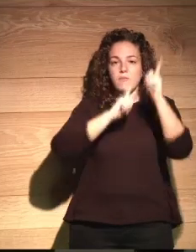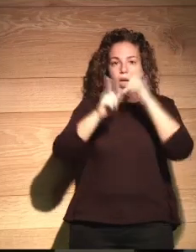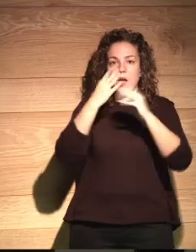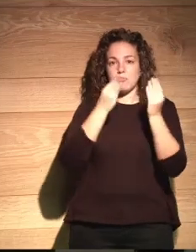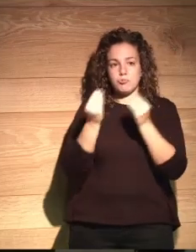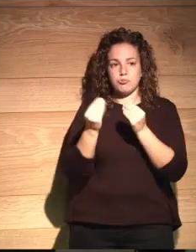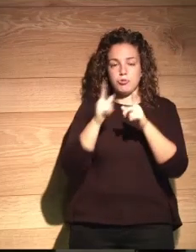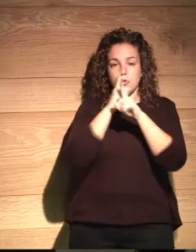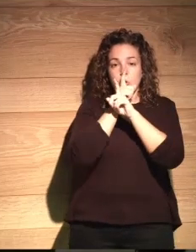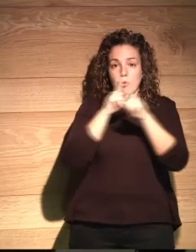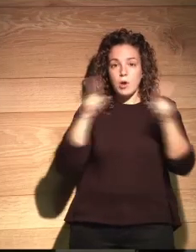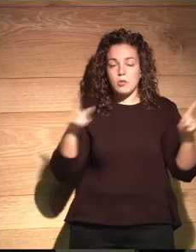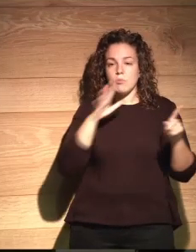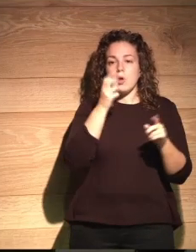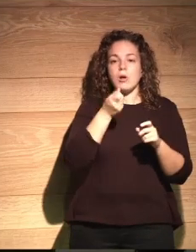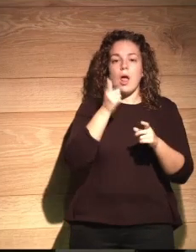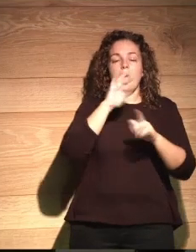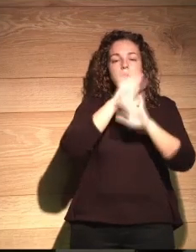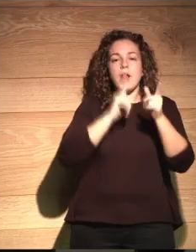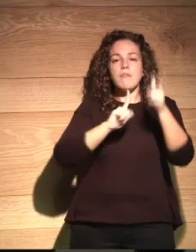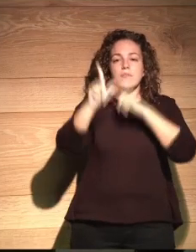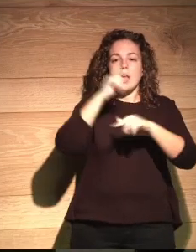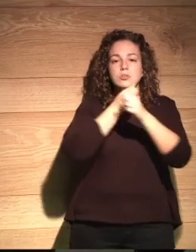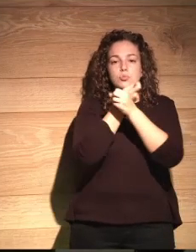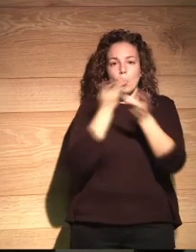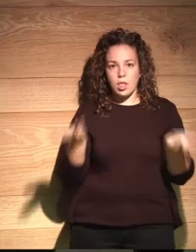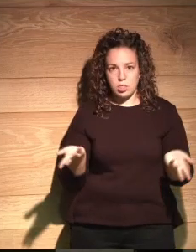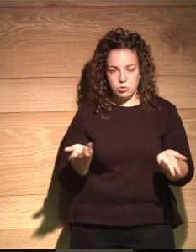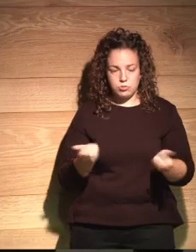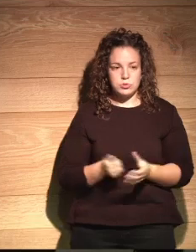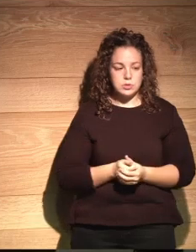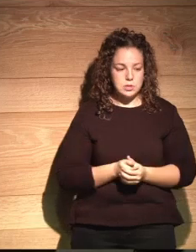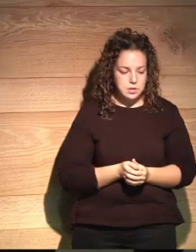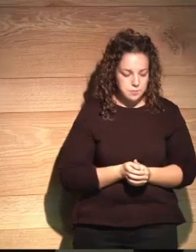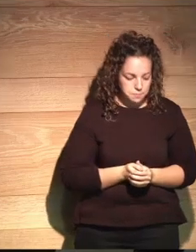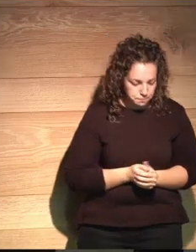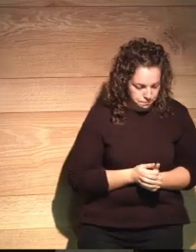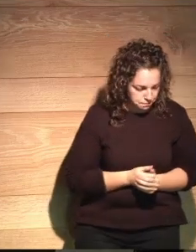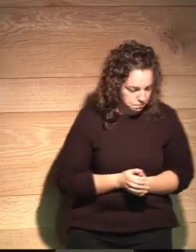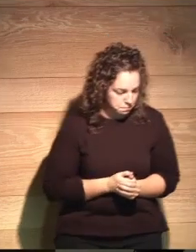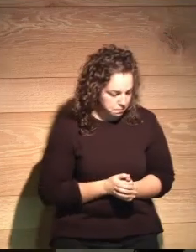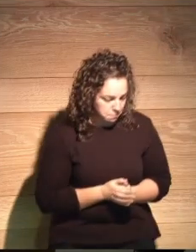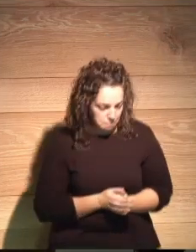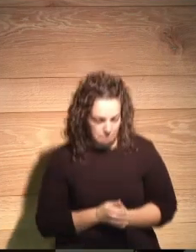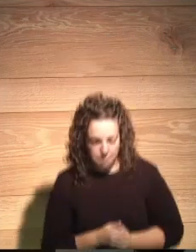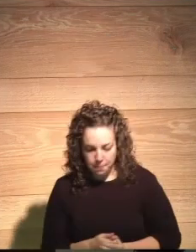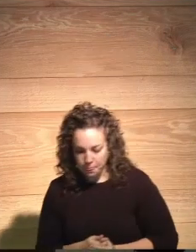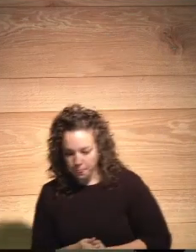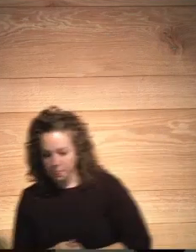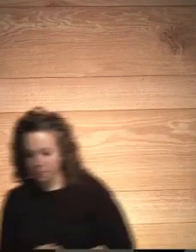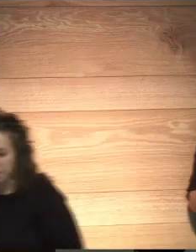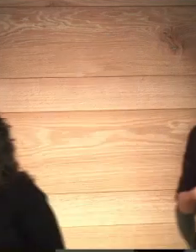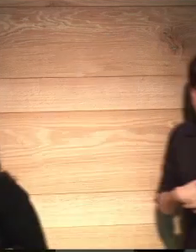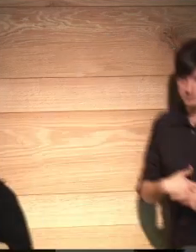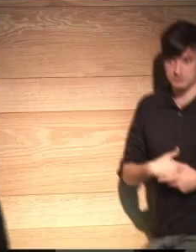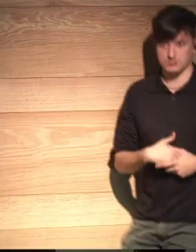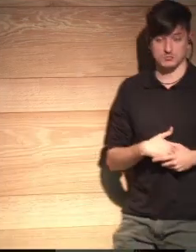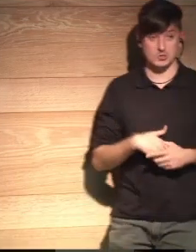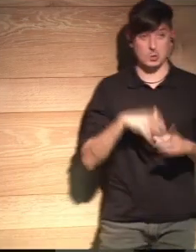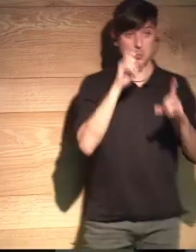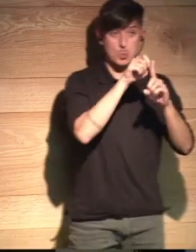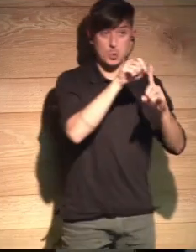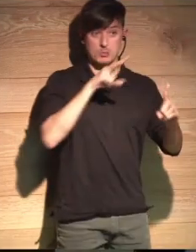shared? And if you want to phrase it mathematically, you need to say something like, imagine you want to take everybody